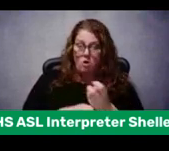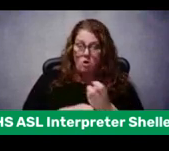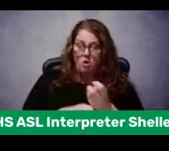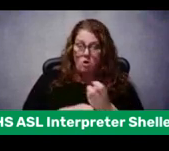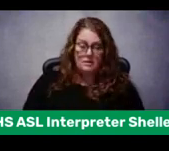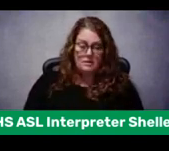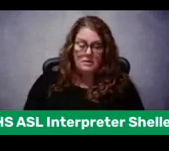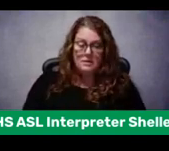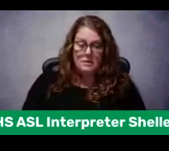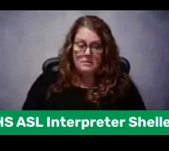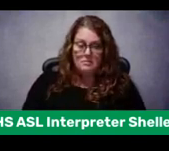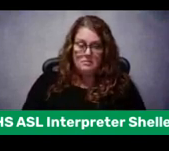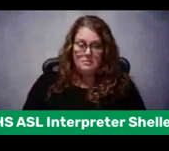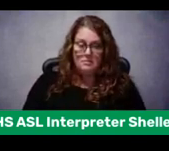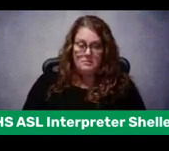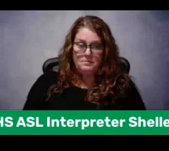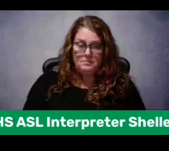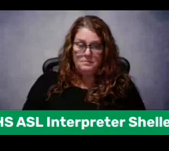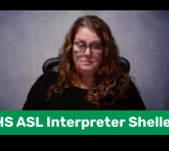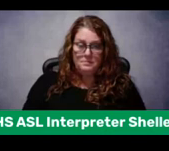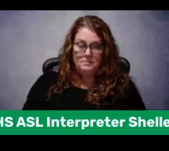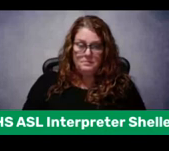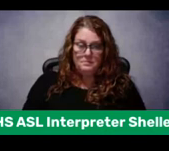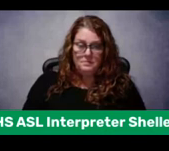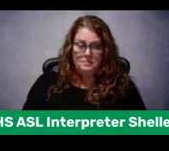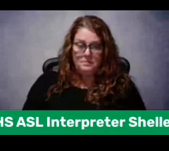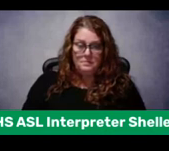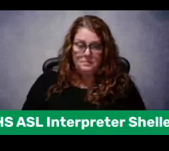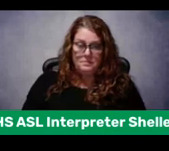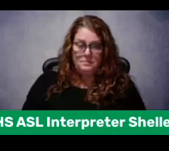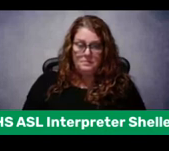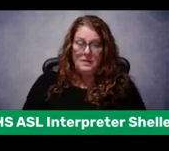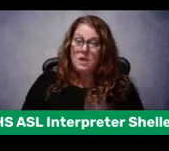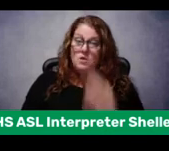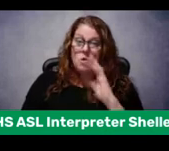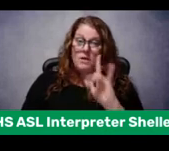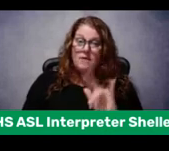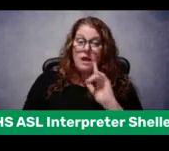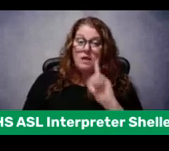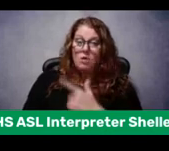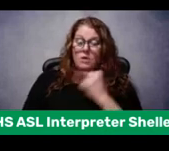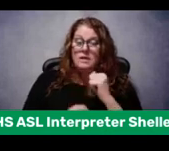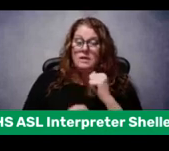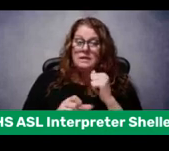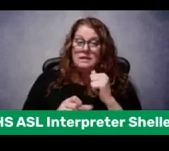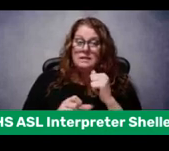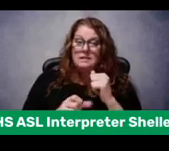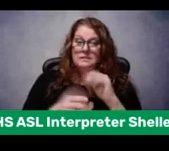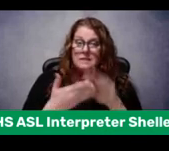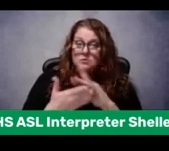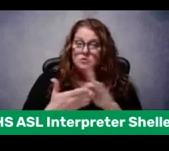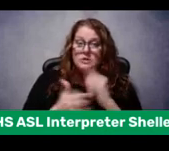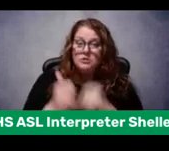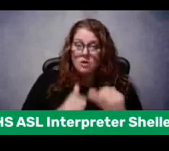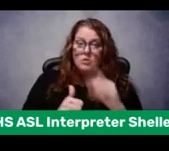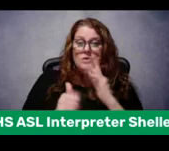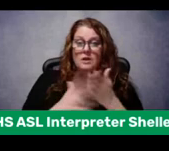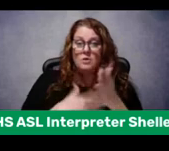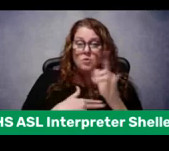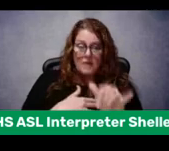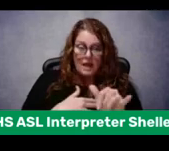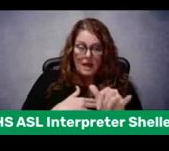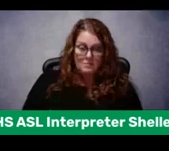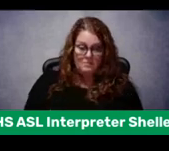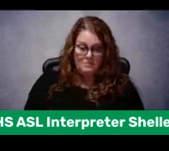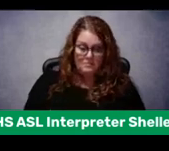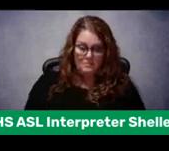and difficult sometimes for us, but knowing that as long as we can continue to center each other, we will get through that. And we will get through this,